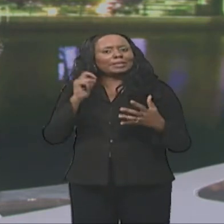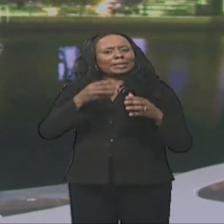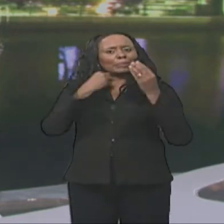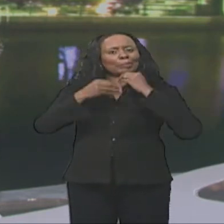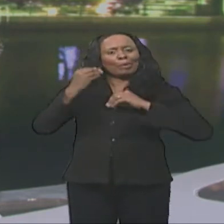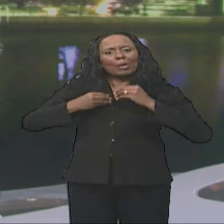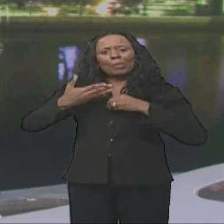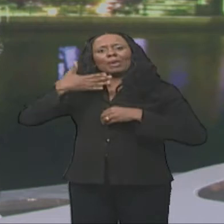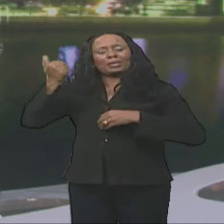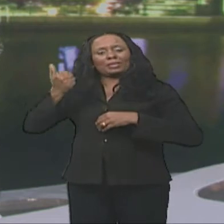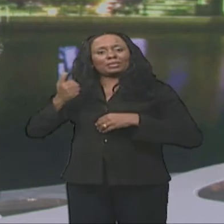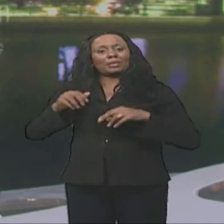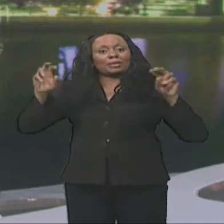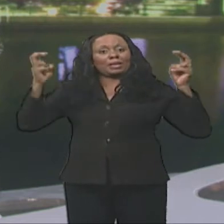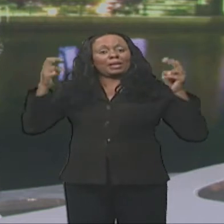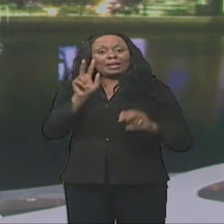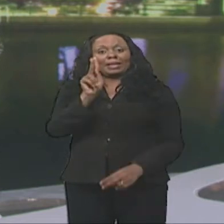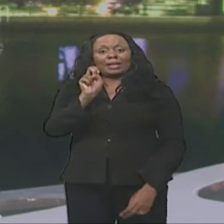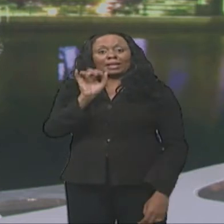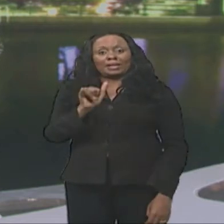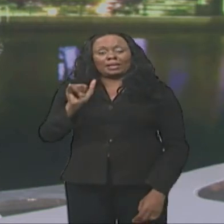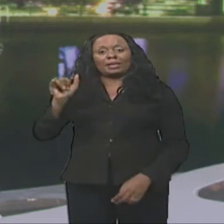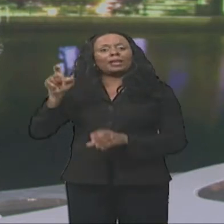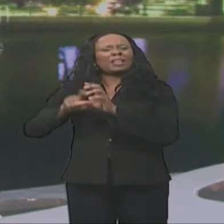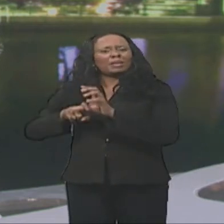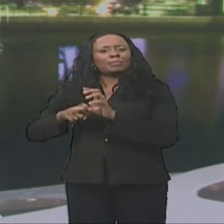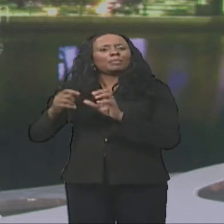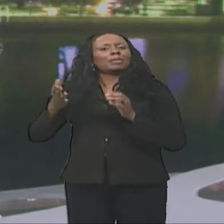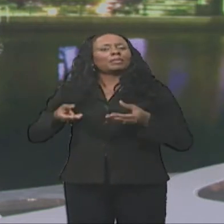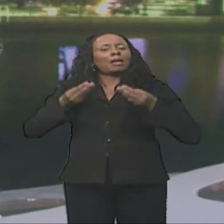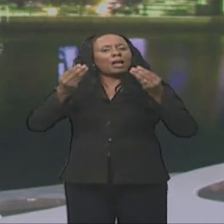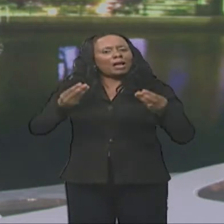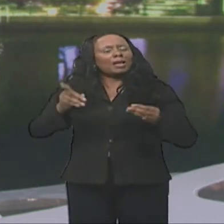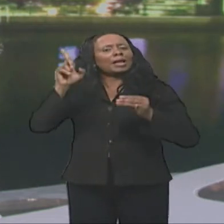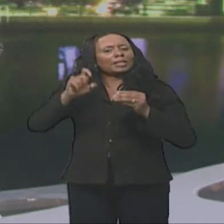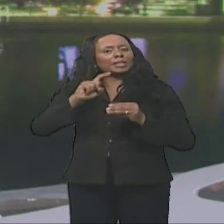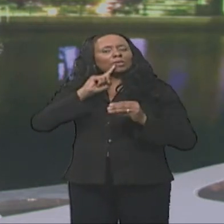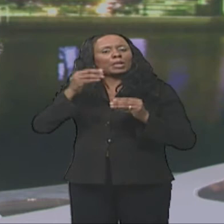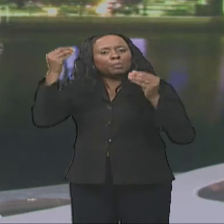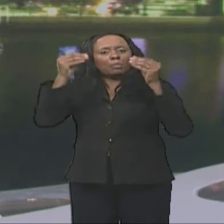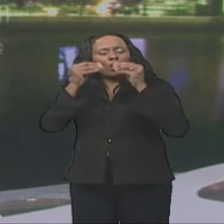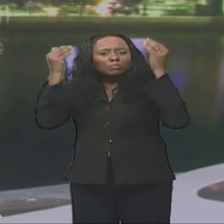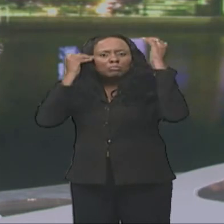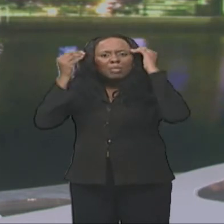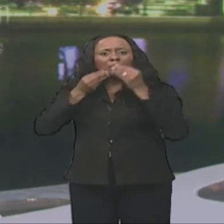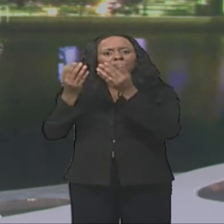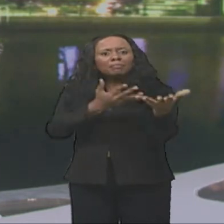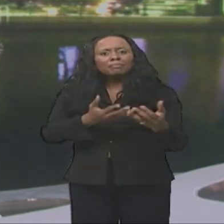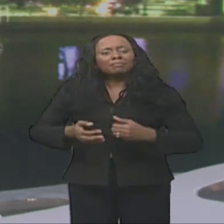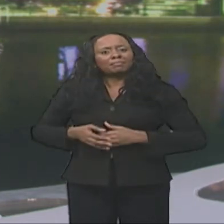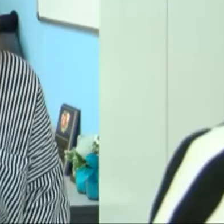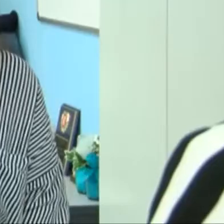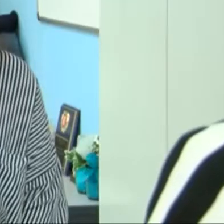Club representative Brianna Williams says more attention needs to be given to the local fight against diabetes.